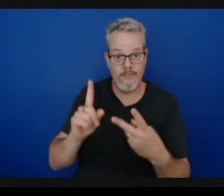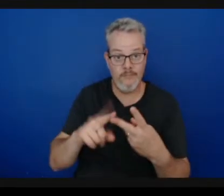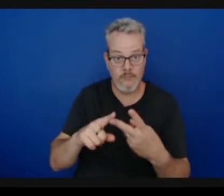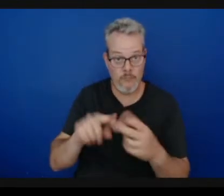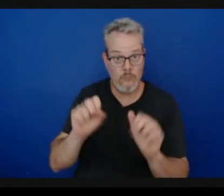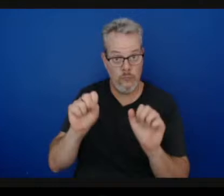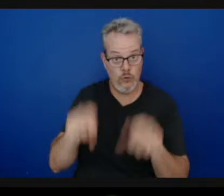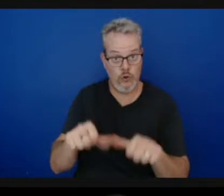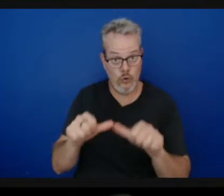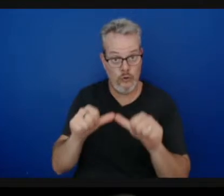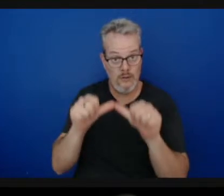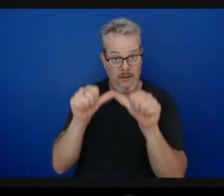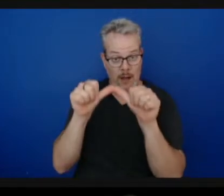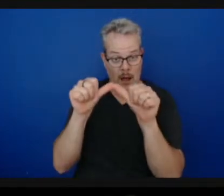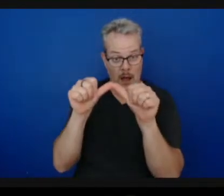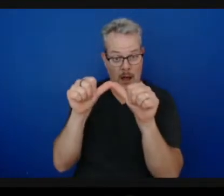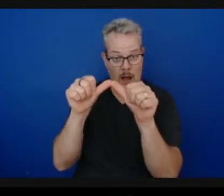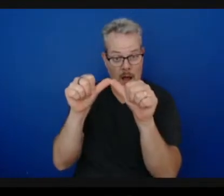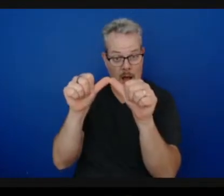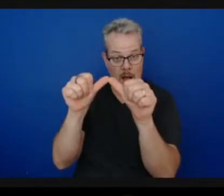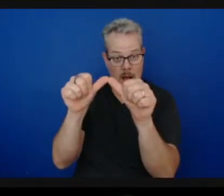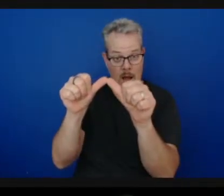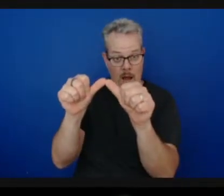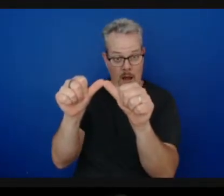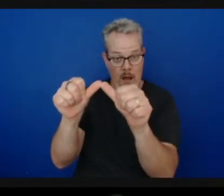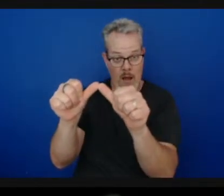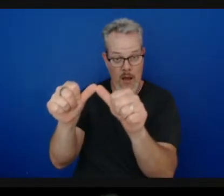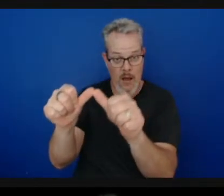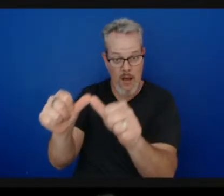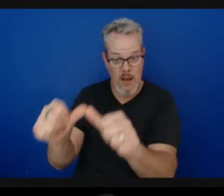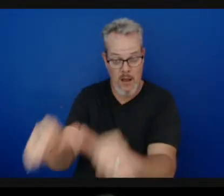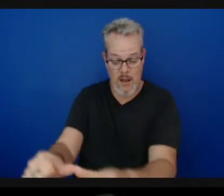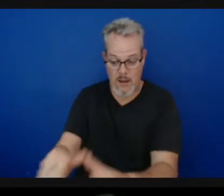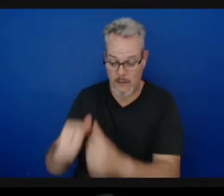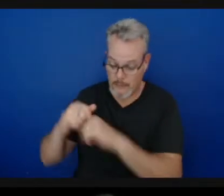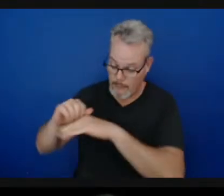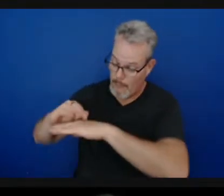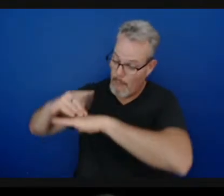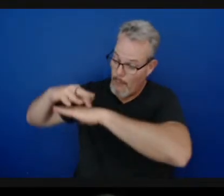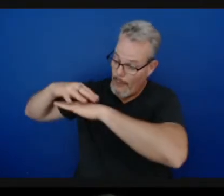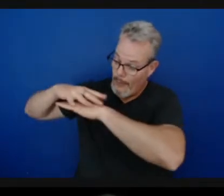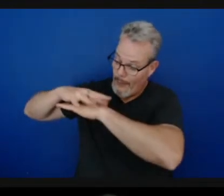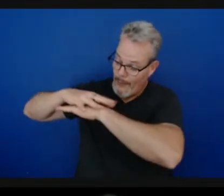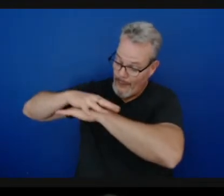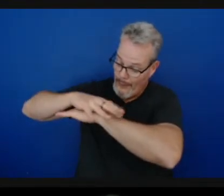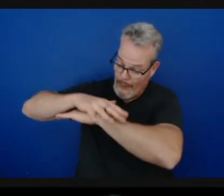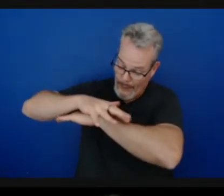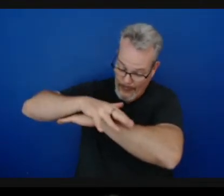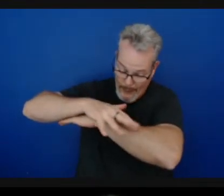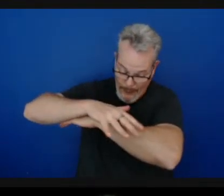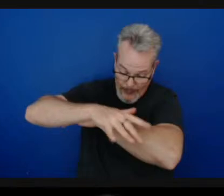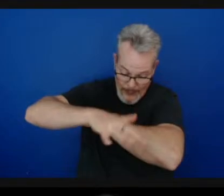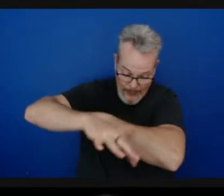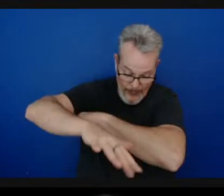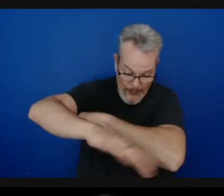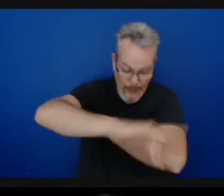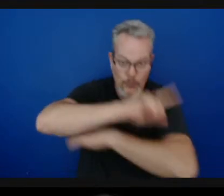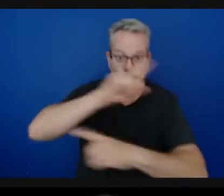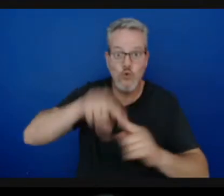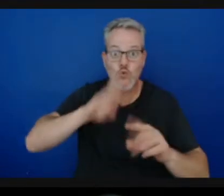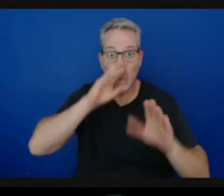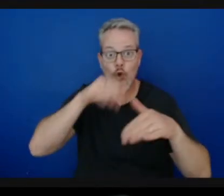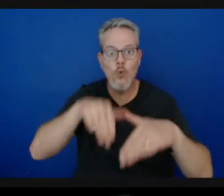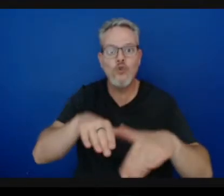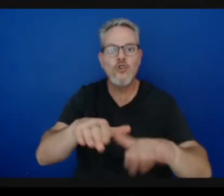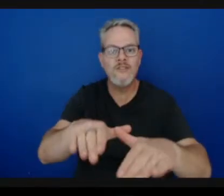last that long where lava flow to the ocean is fairly reliable? That was some of the magic of the Kalapana